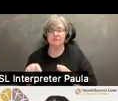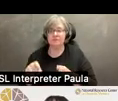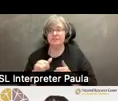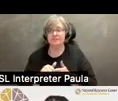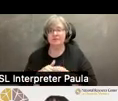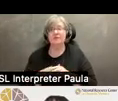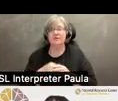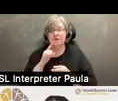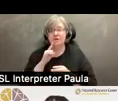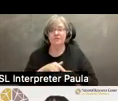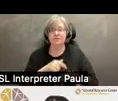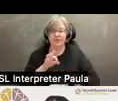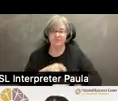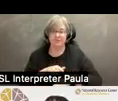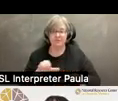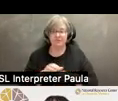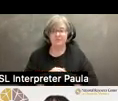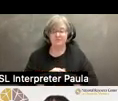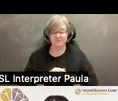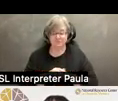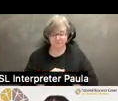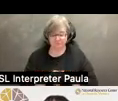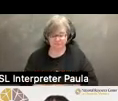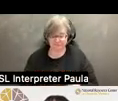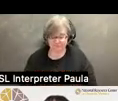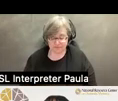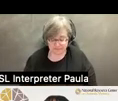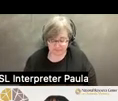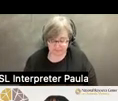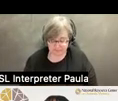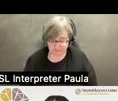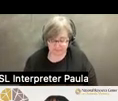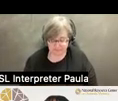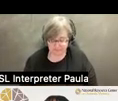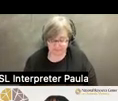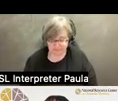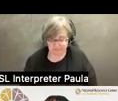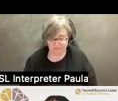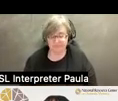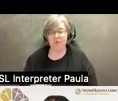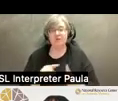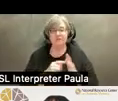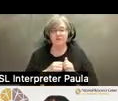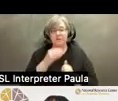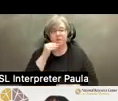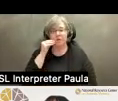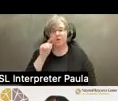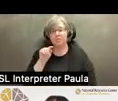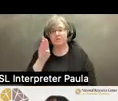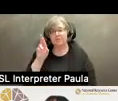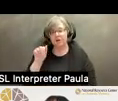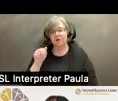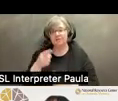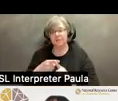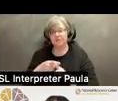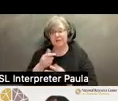for the length of time that they do. So we started with the home TBRA as a rental assistance option. At the same time that we had